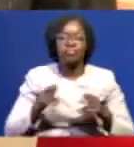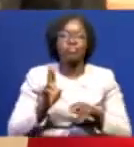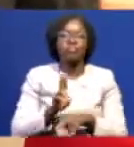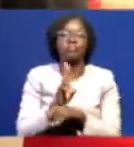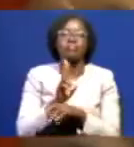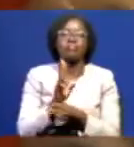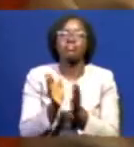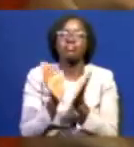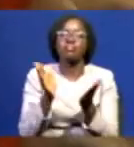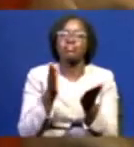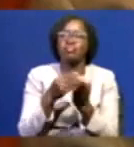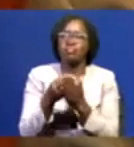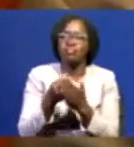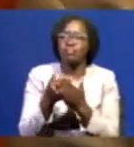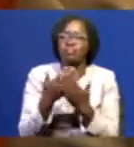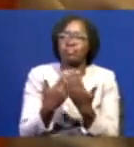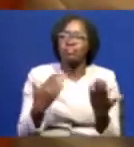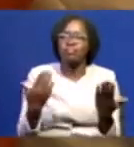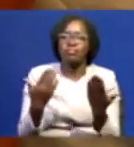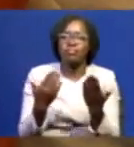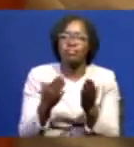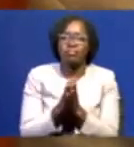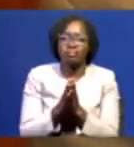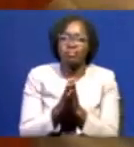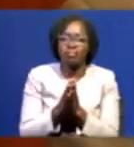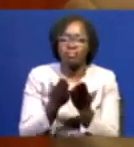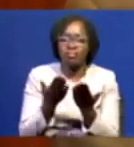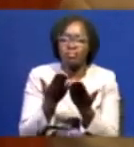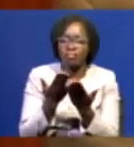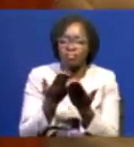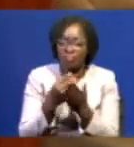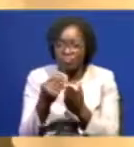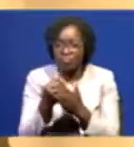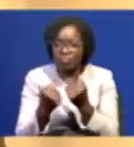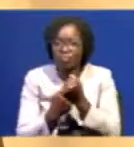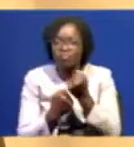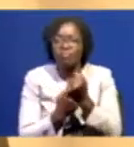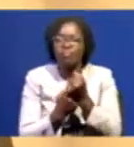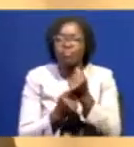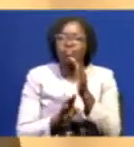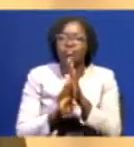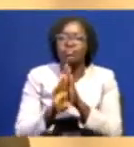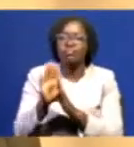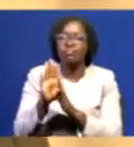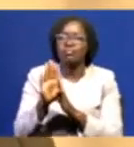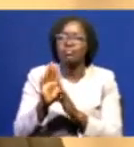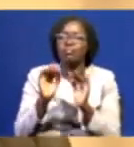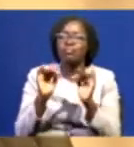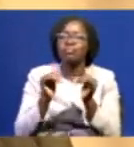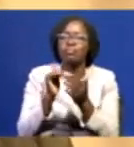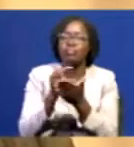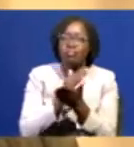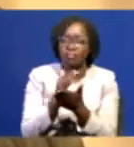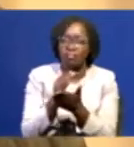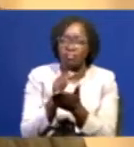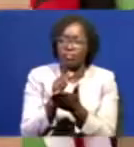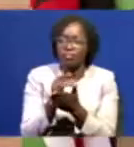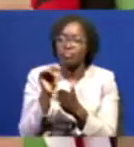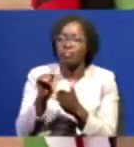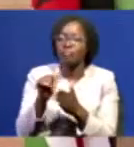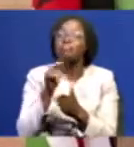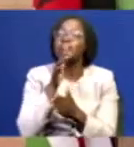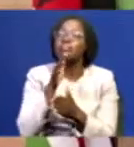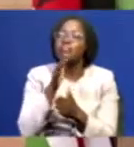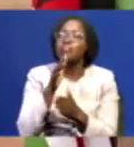private finance instruments such as green bonds and fiscal incentives to support sustainable development in the renewable sector. They spoke during